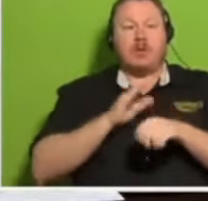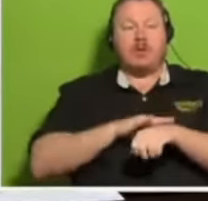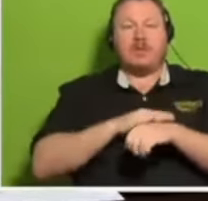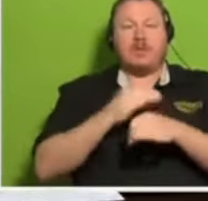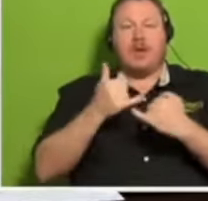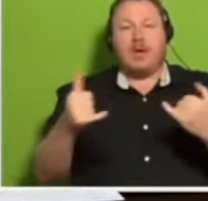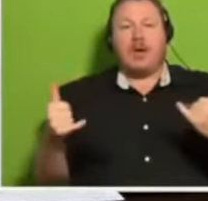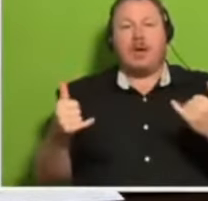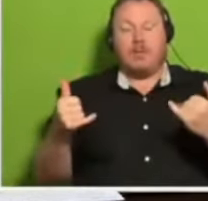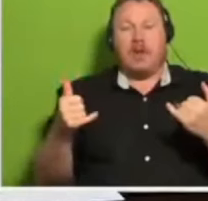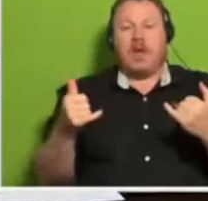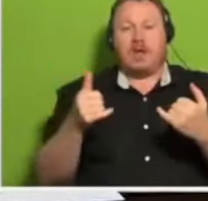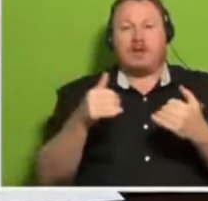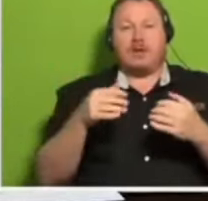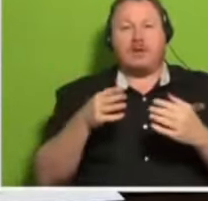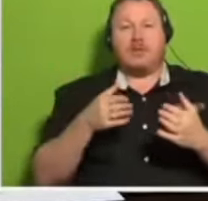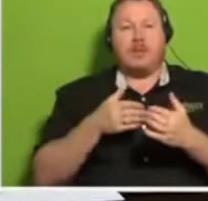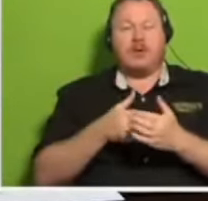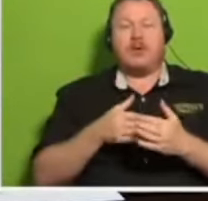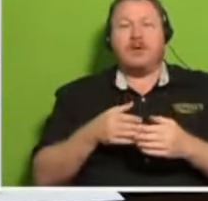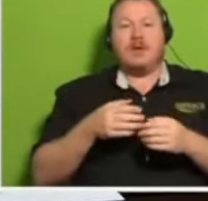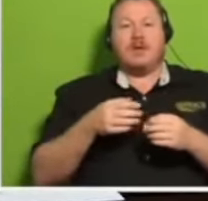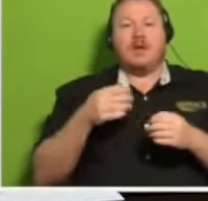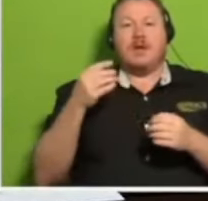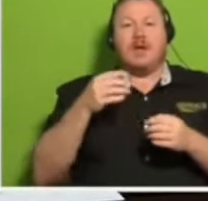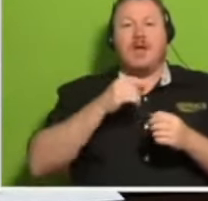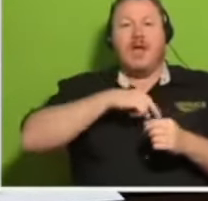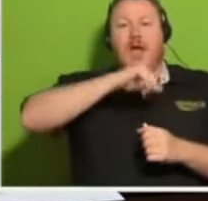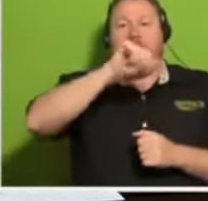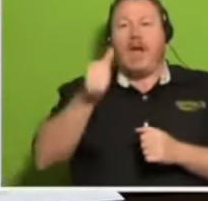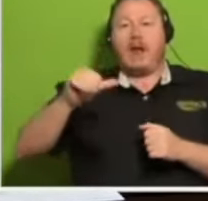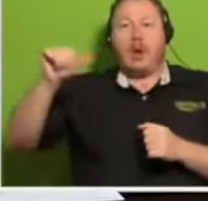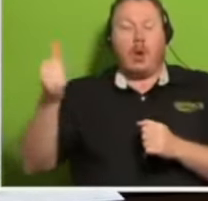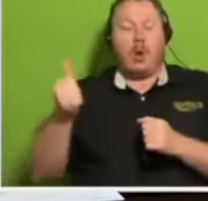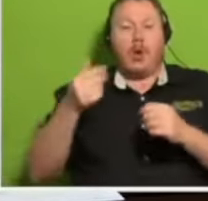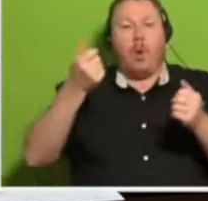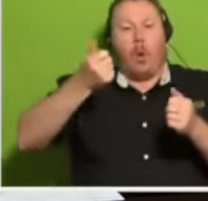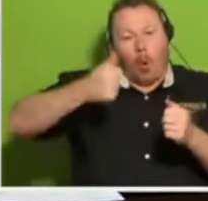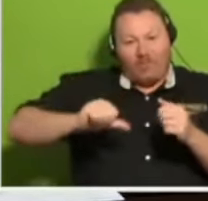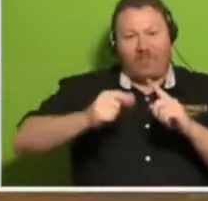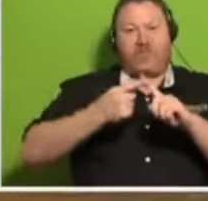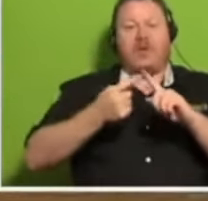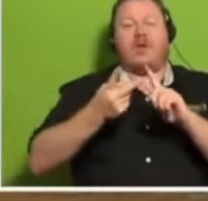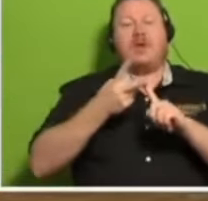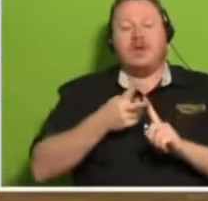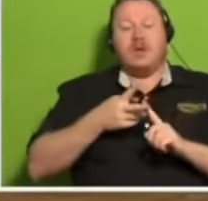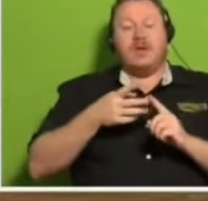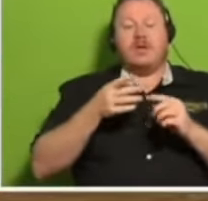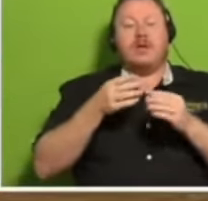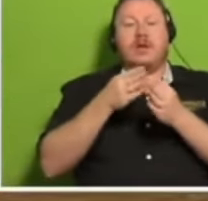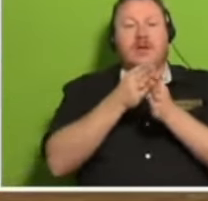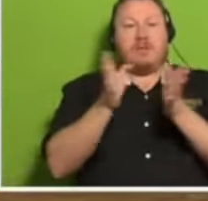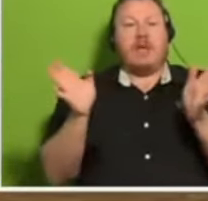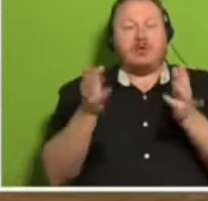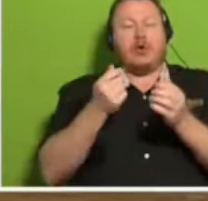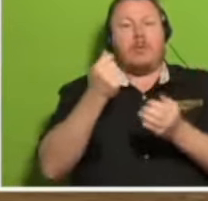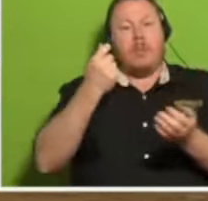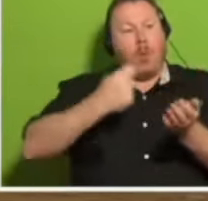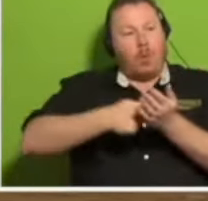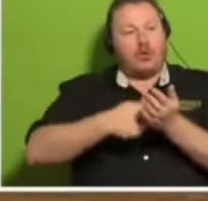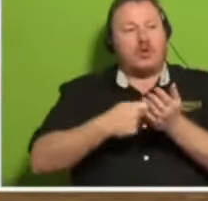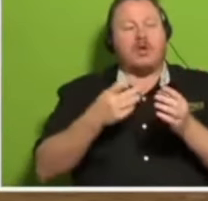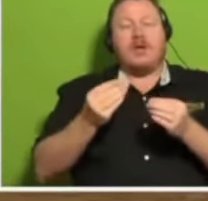including analog switch off, spectrum auctioning, and digitization of the state, some of which we were able to